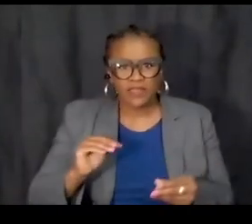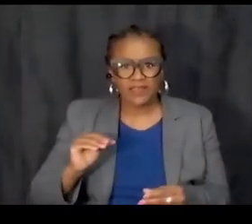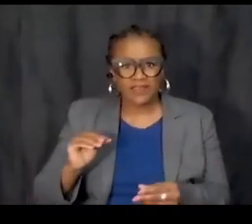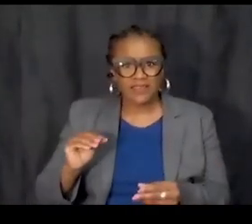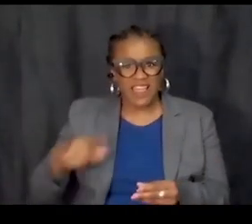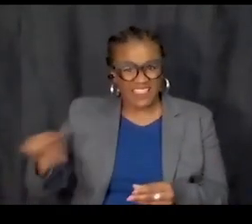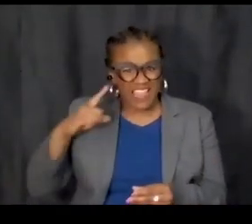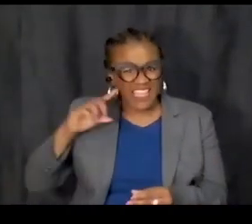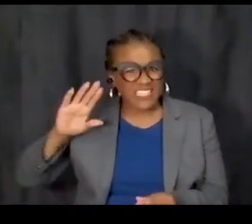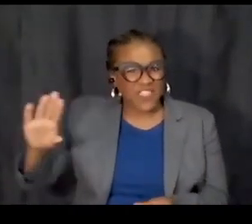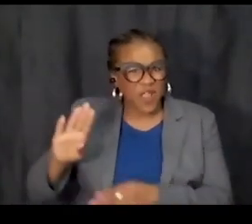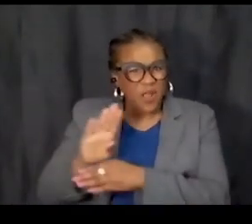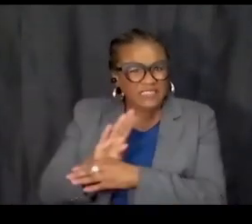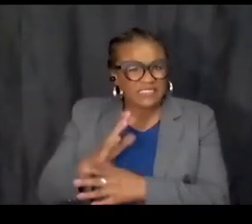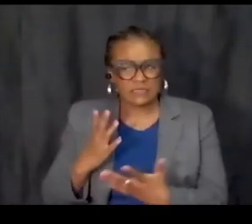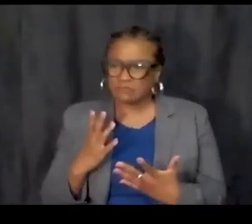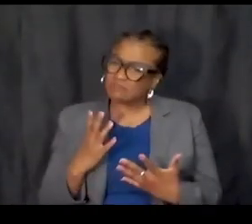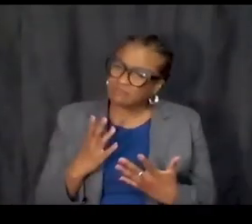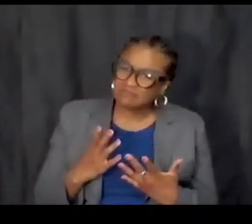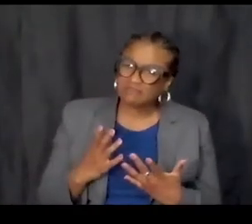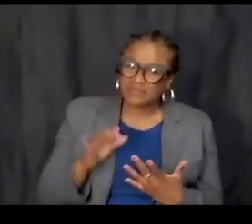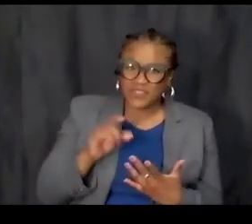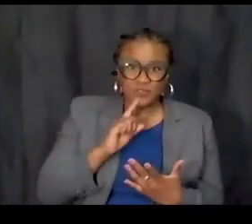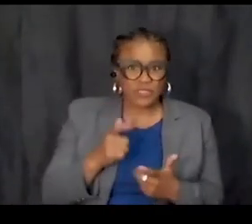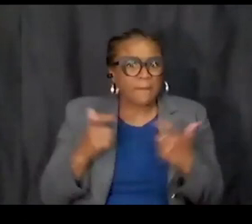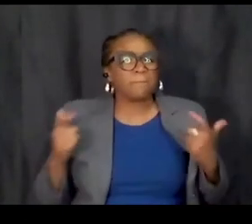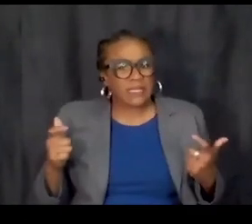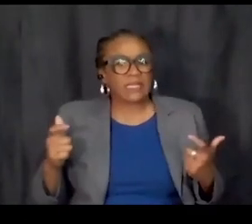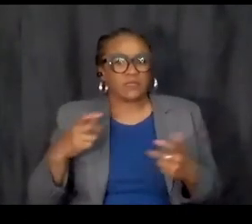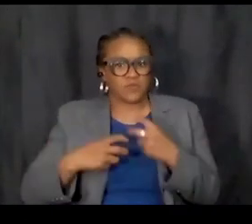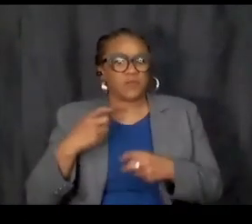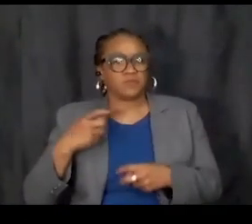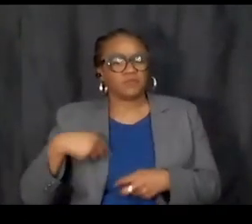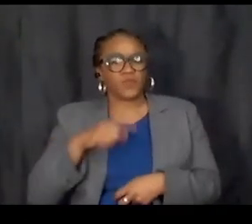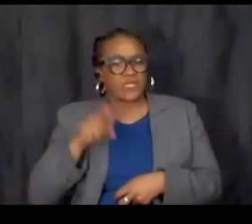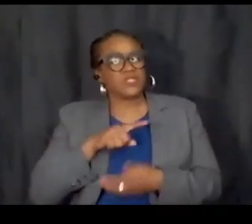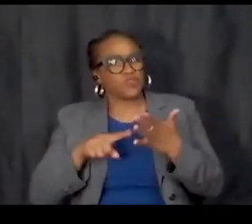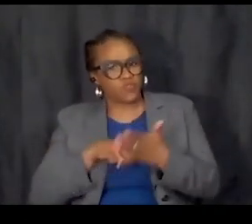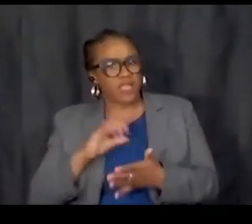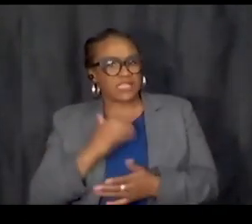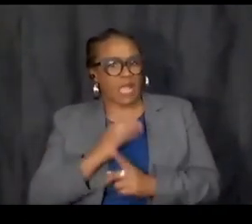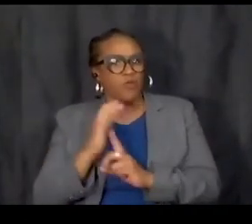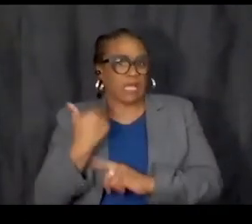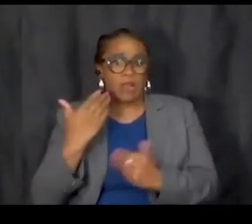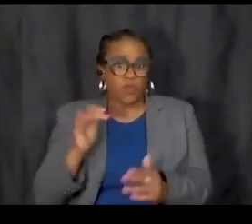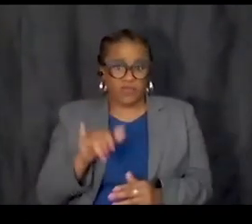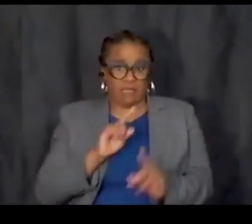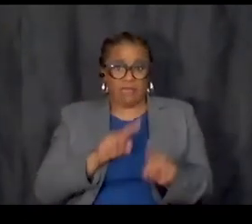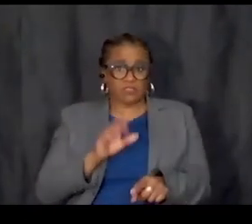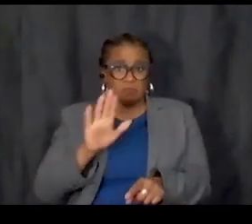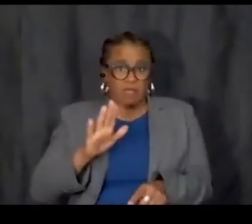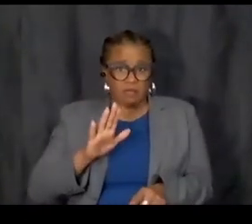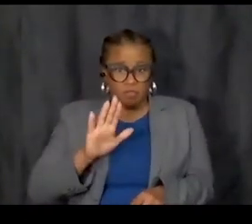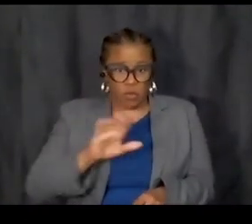big issues that we need to correct in our culture. I don't know if I answered the question. I went on a whole another tangent, but. It's